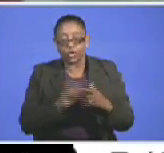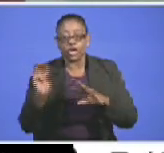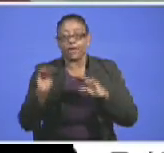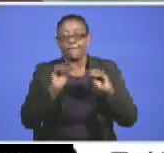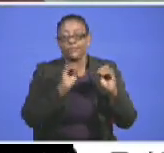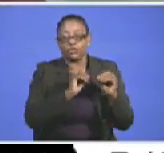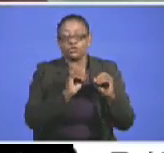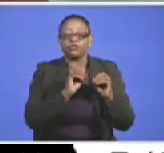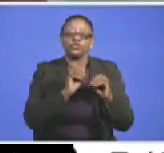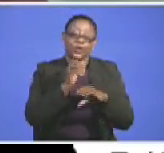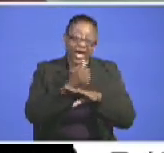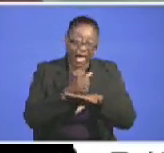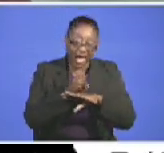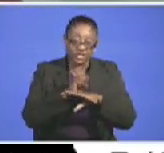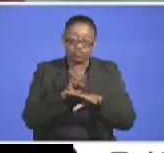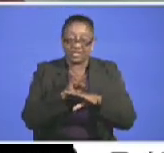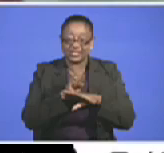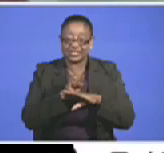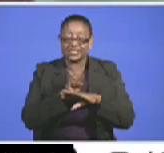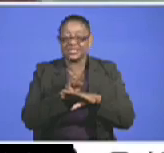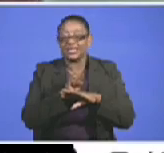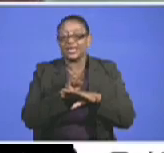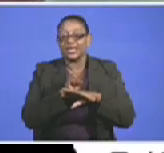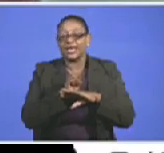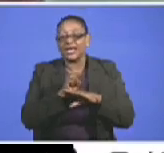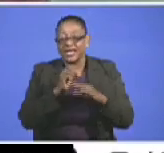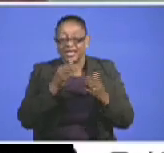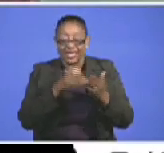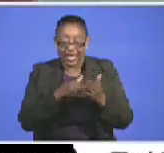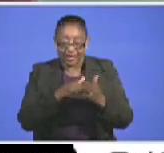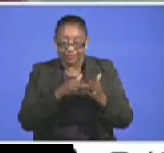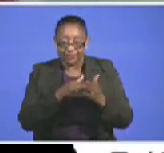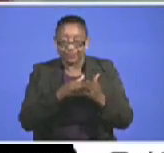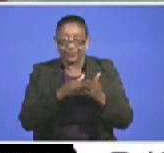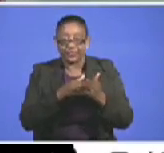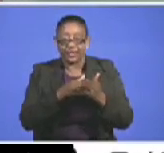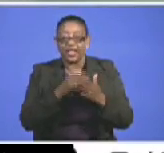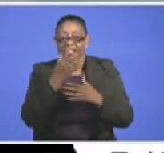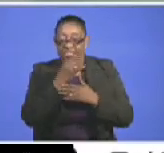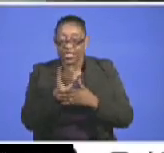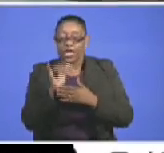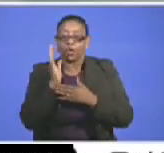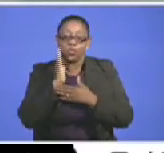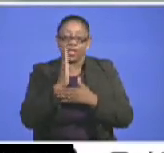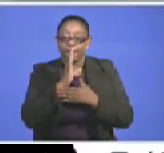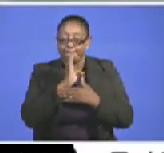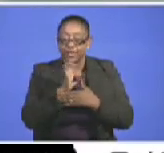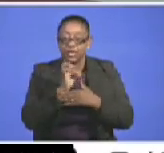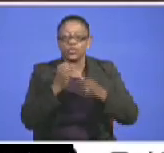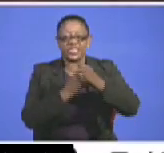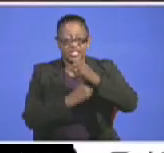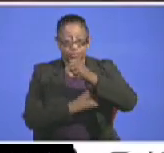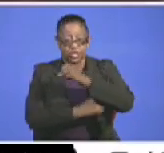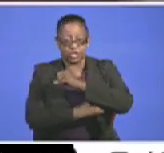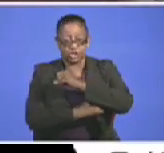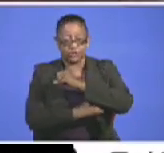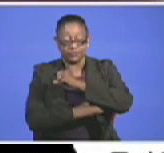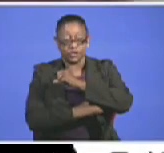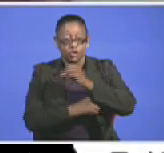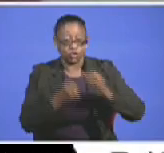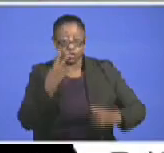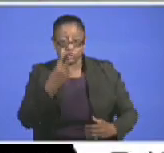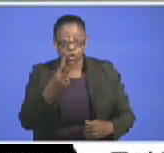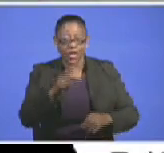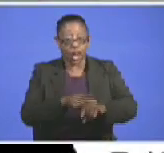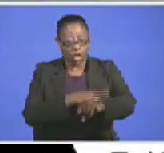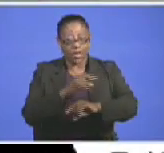to come back to Andros again. We have another bridge there, Standard Creek Bridge. They will be, with this bridge, the one you saw in